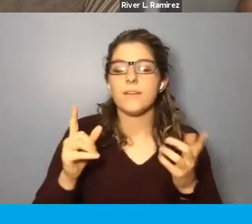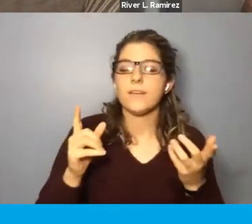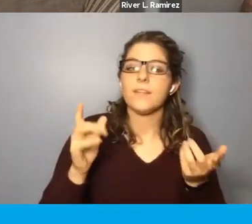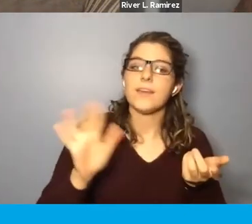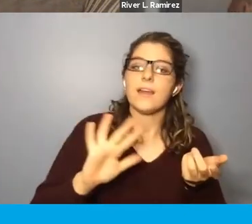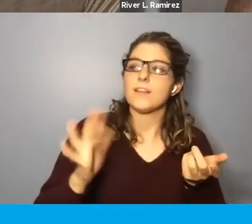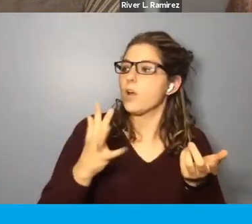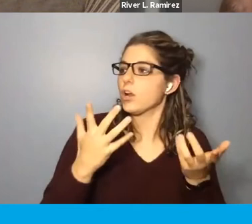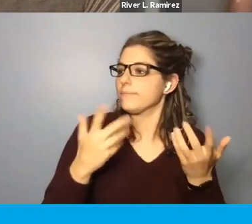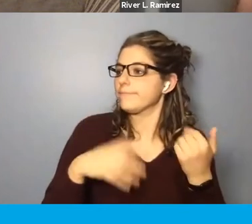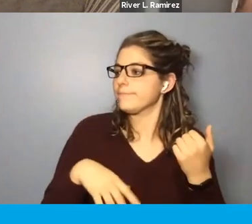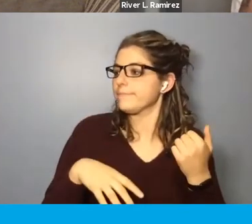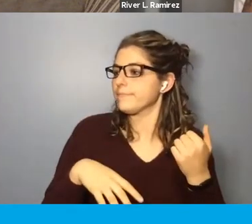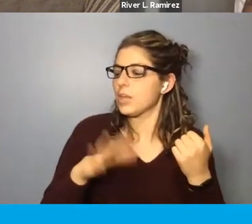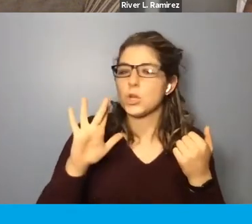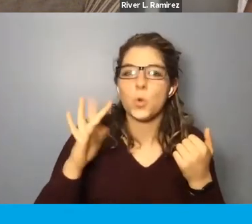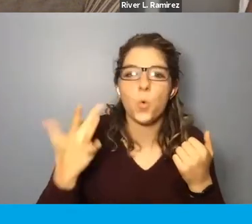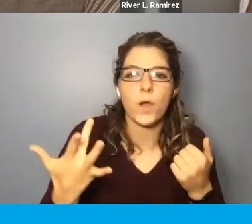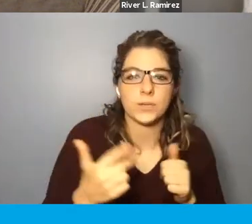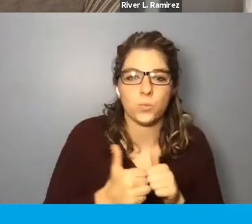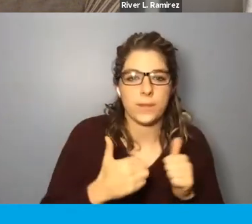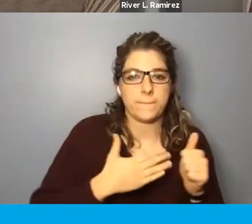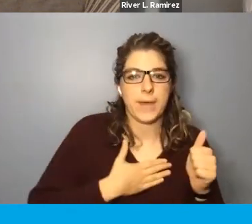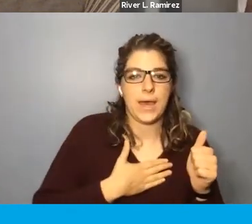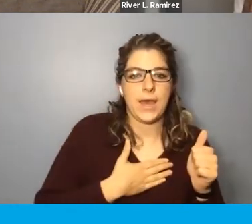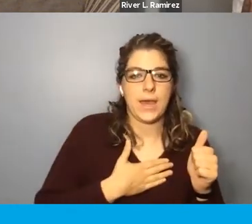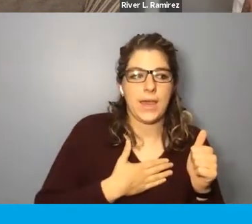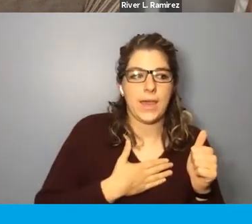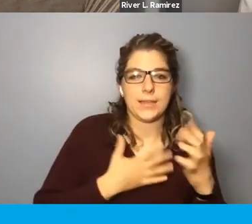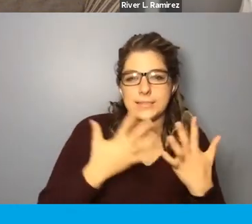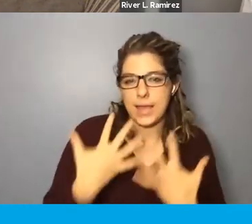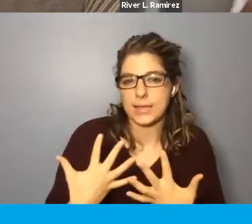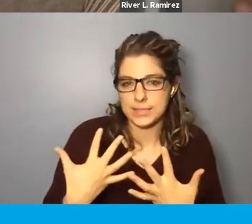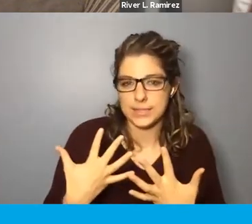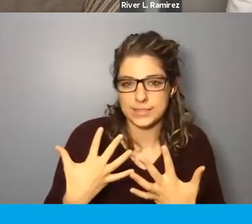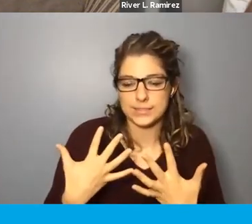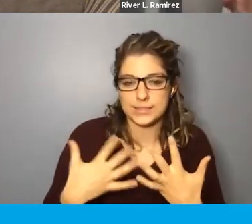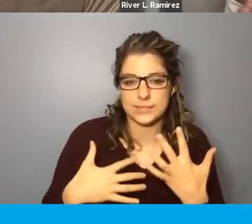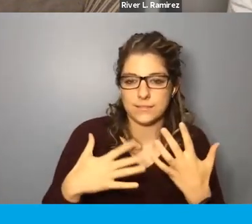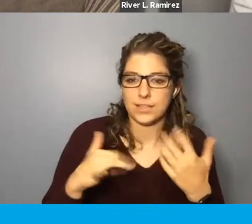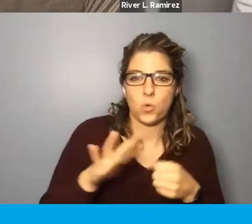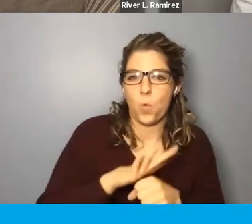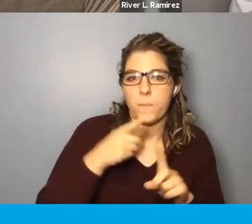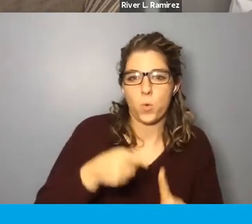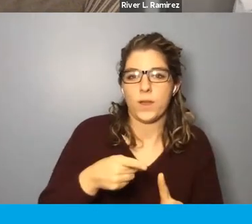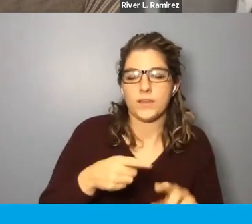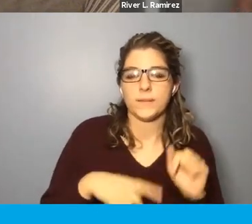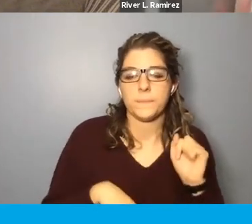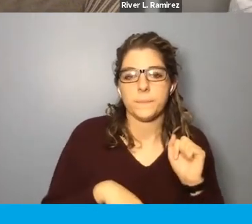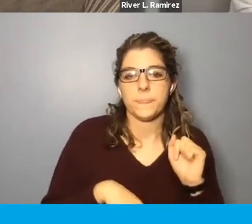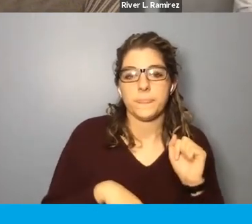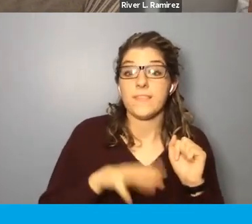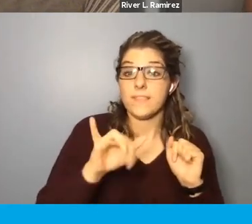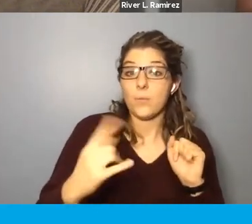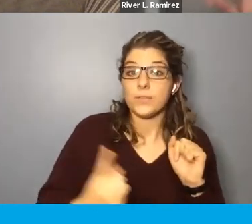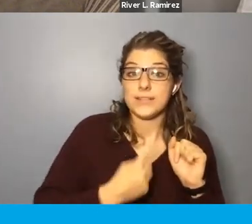are done, like they're annoyed with my sadness is like the whole point of it. And so that was something